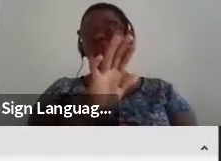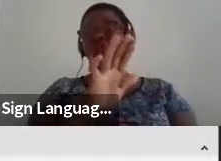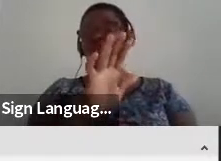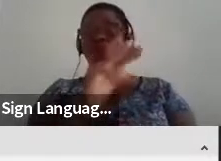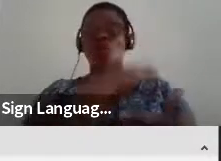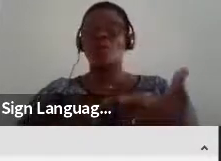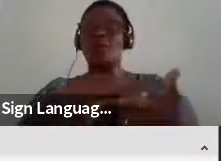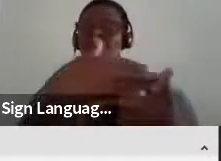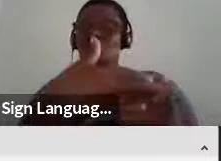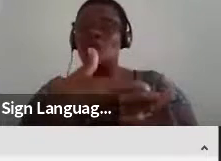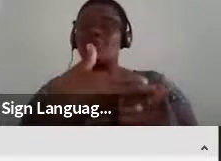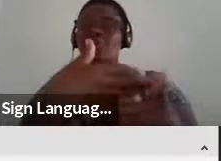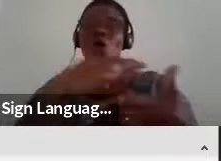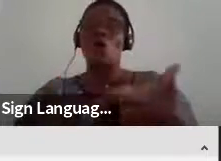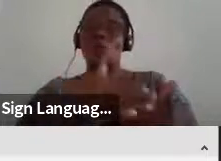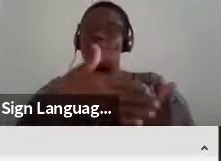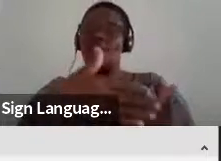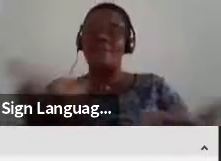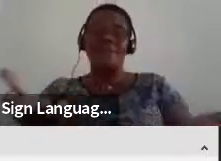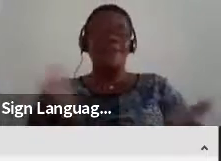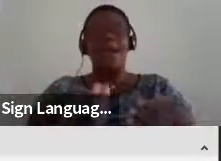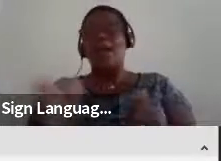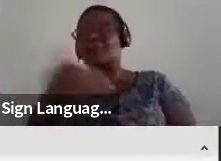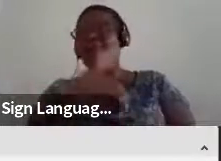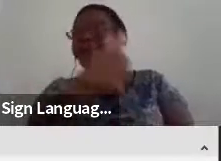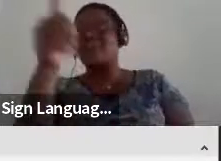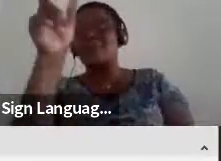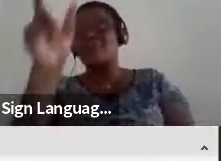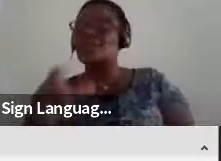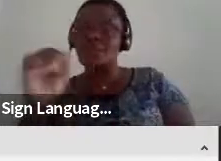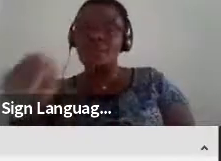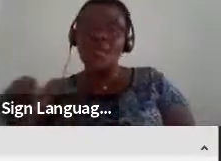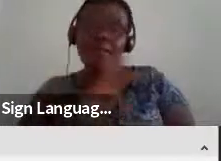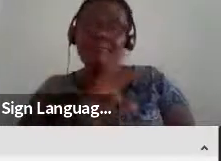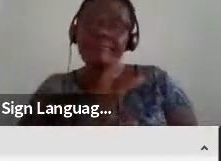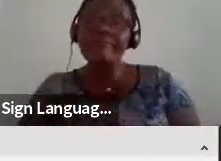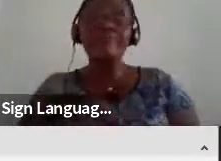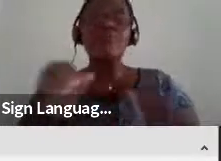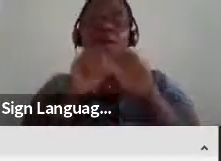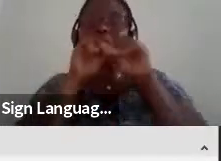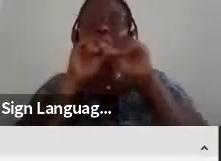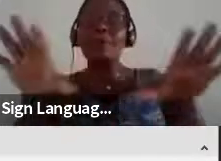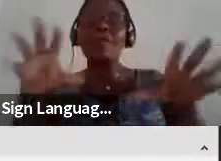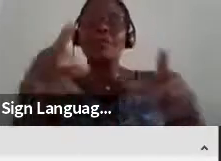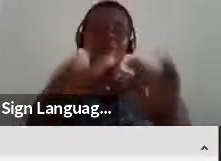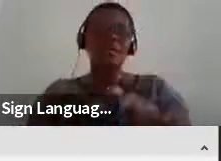laptop, open and accessible to anyone in a public restaurant,